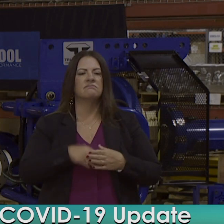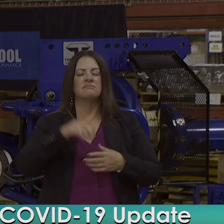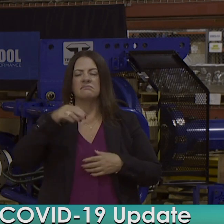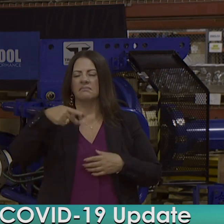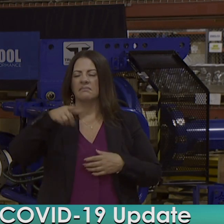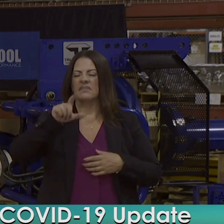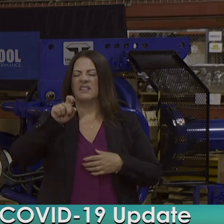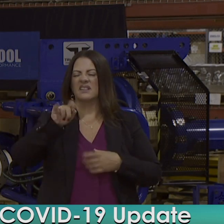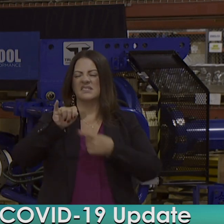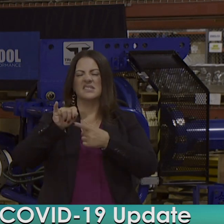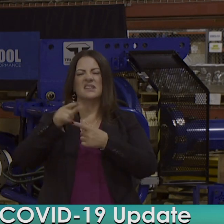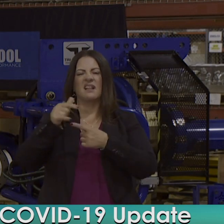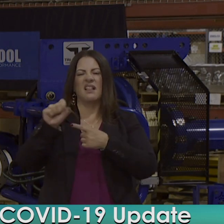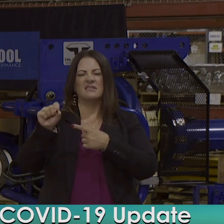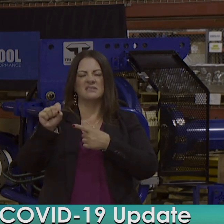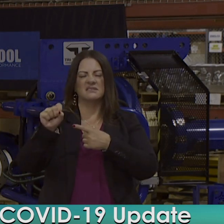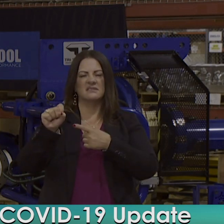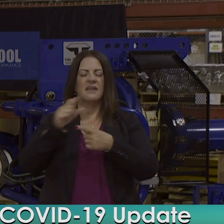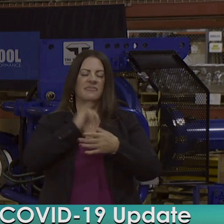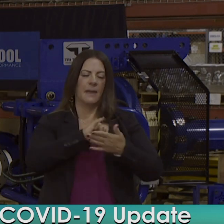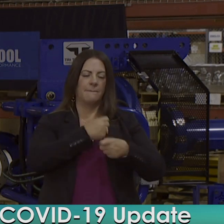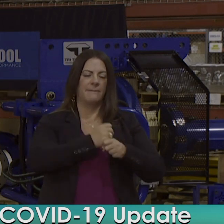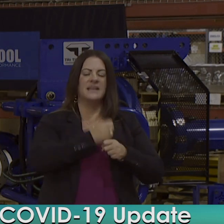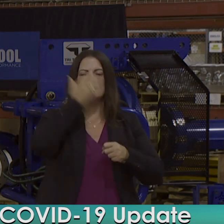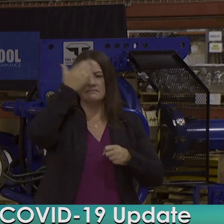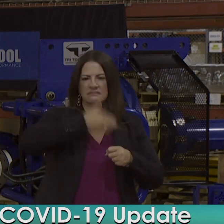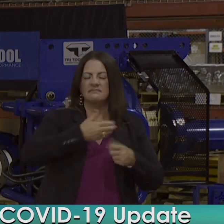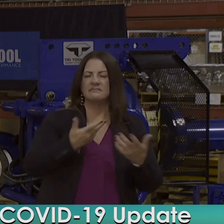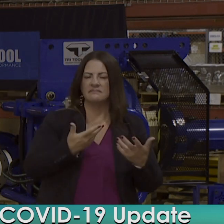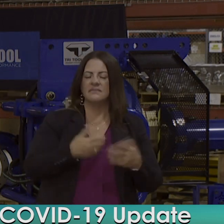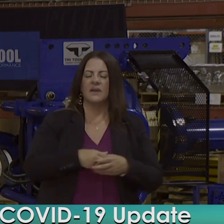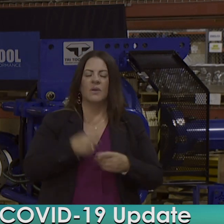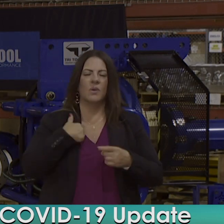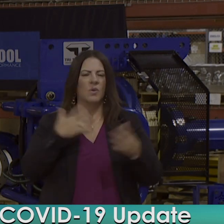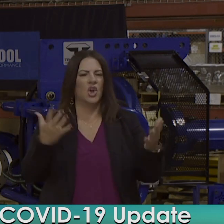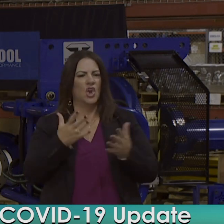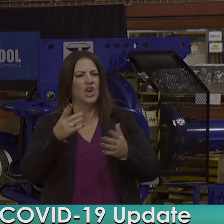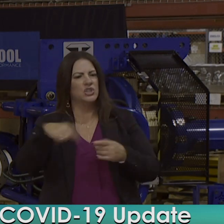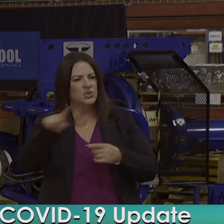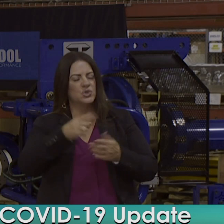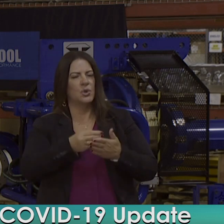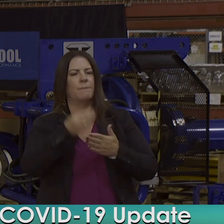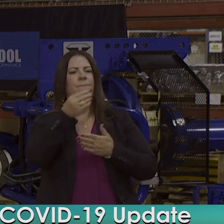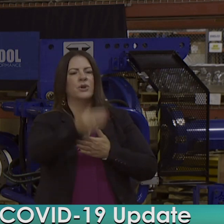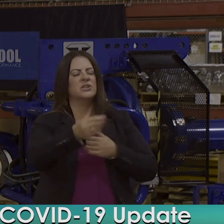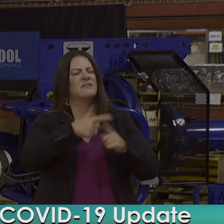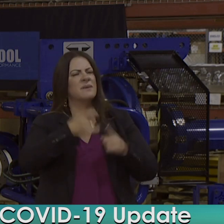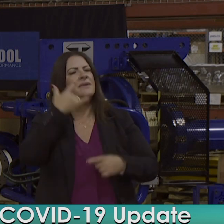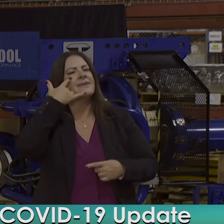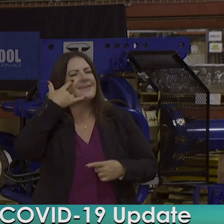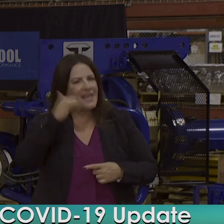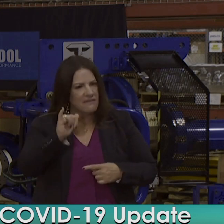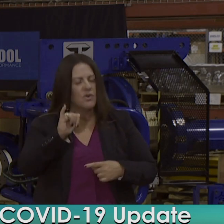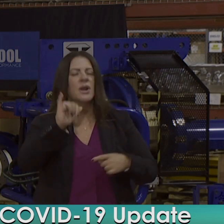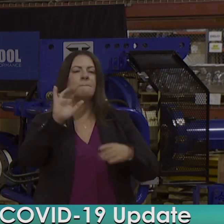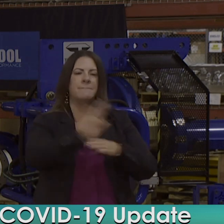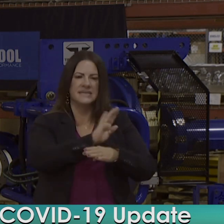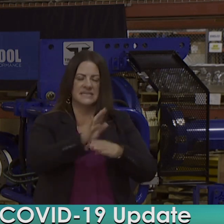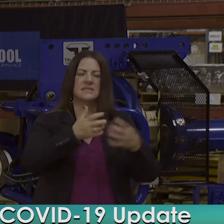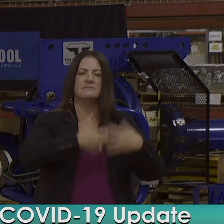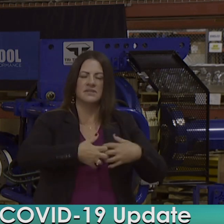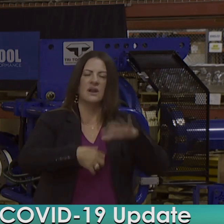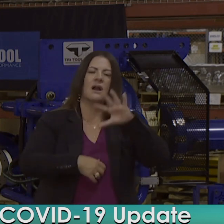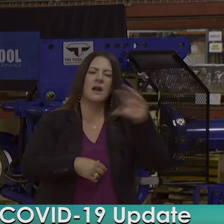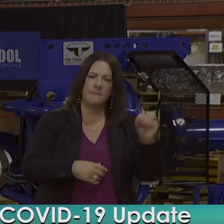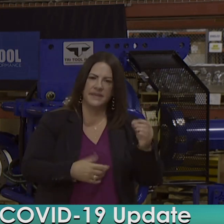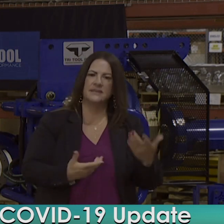shields, and the like. We would want to encourage people to purchase from California-based manufacturers. By the way,